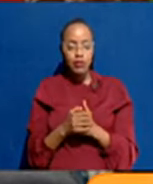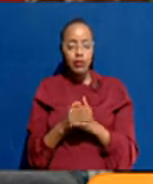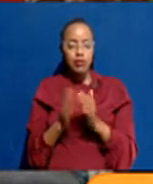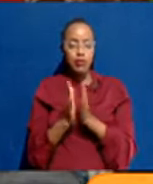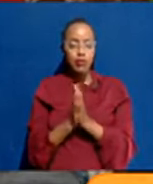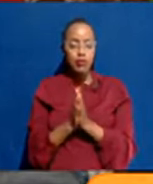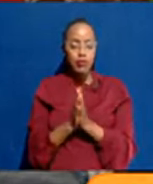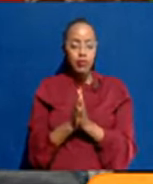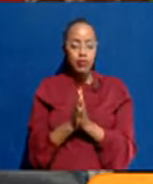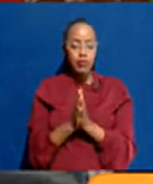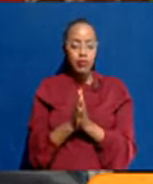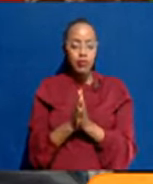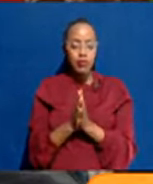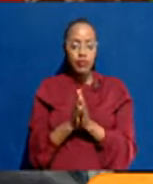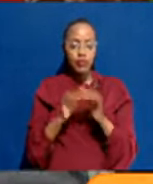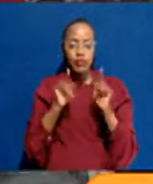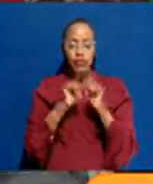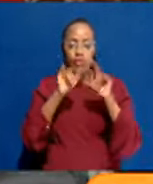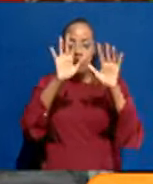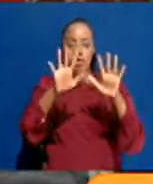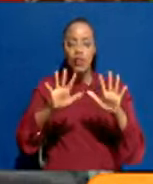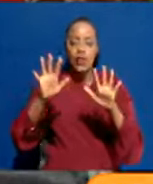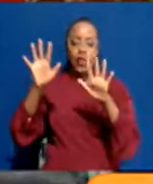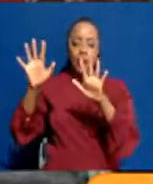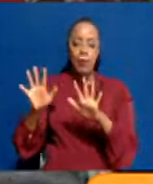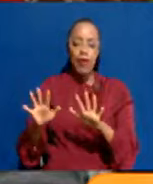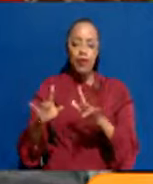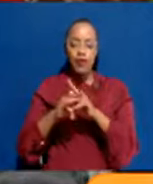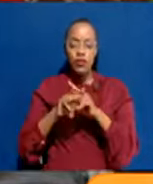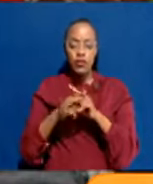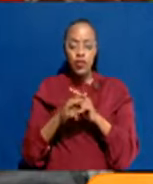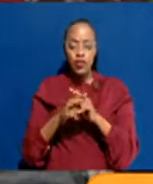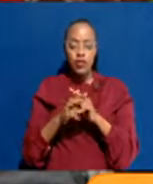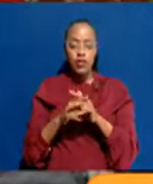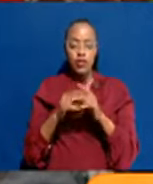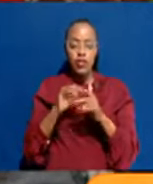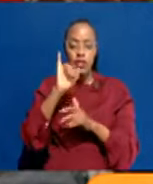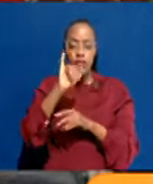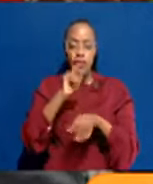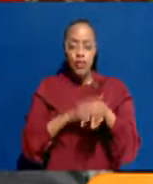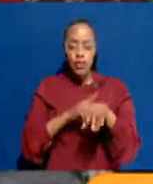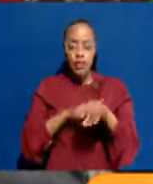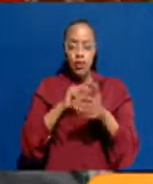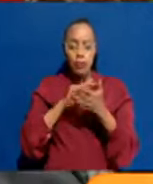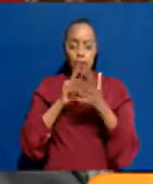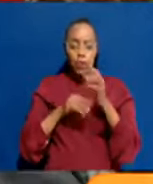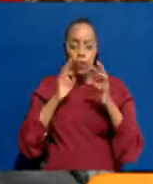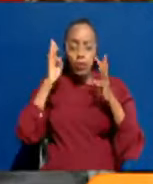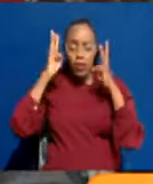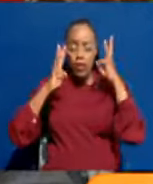so the campaign started at that time. So the tensions